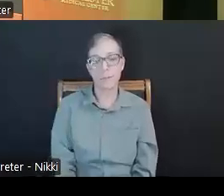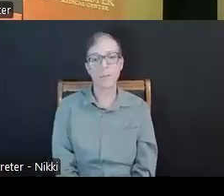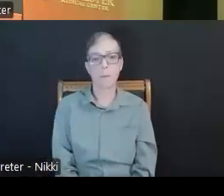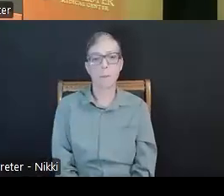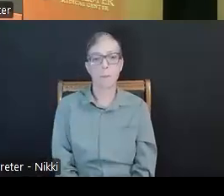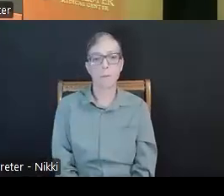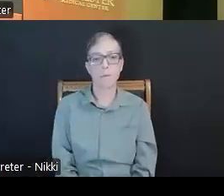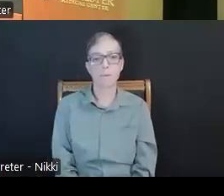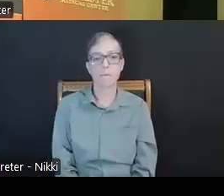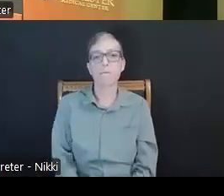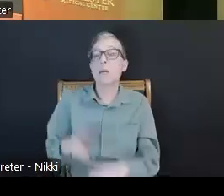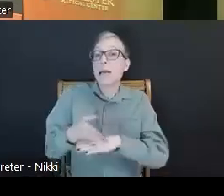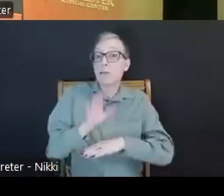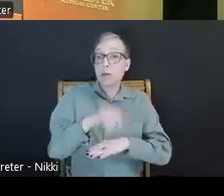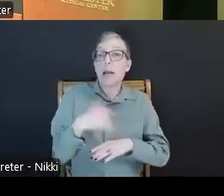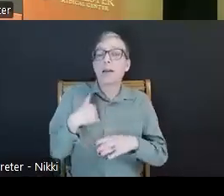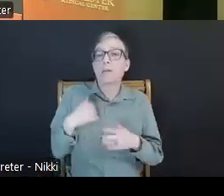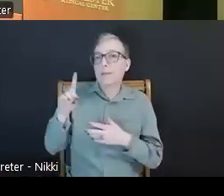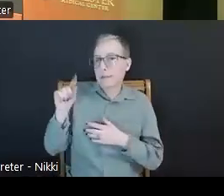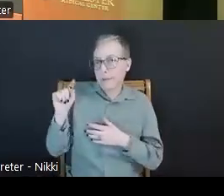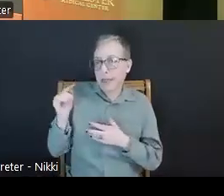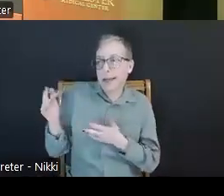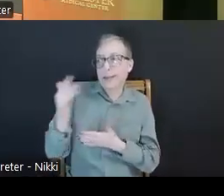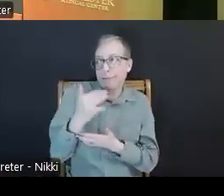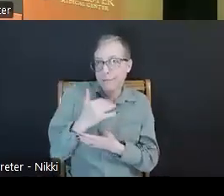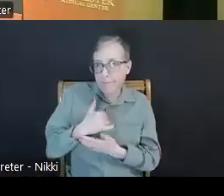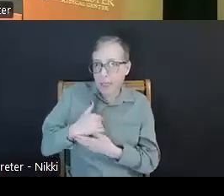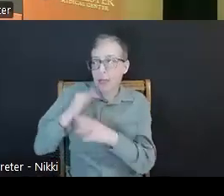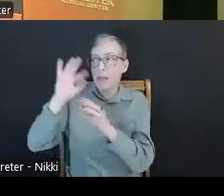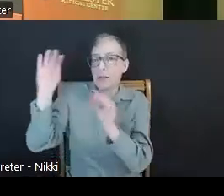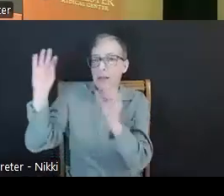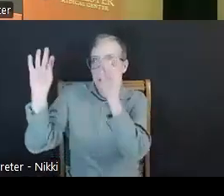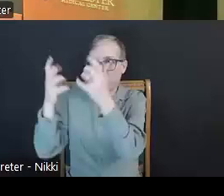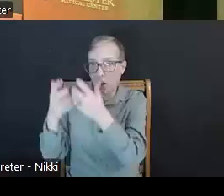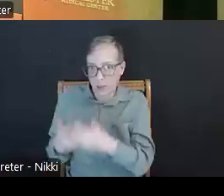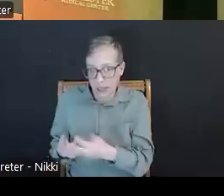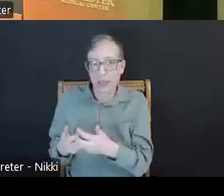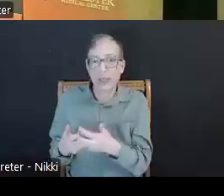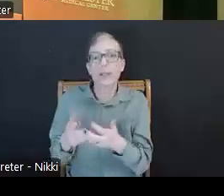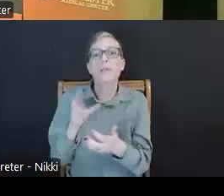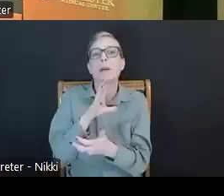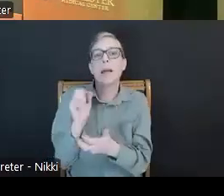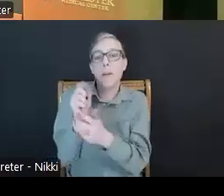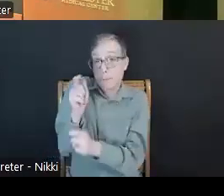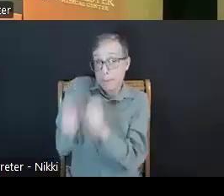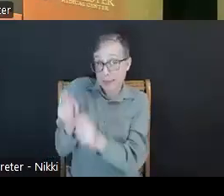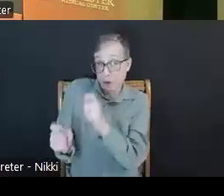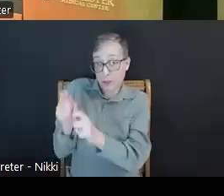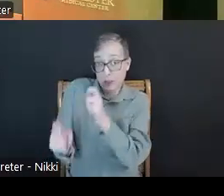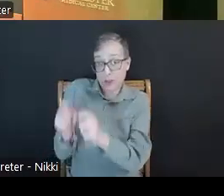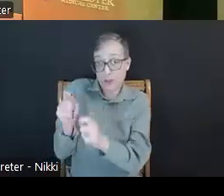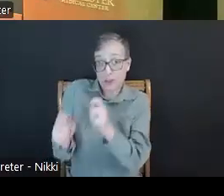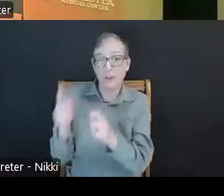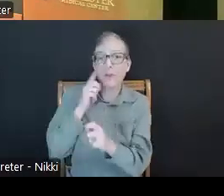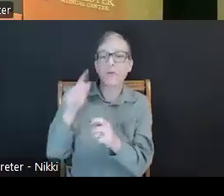we consolidated the data, made some changes, which I'll share in the next slide, for the next round to start at the end of